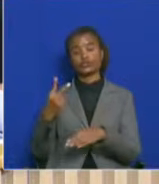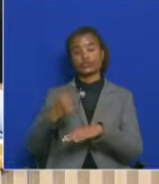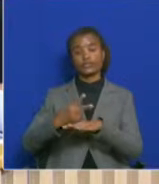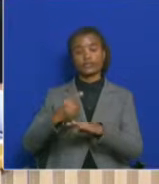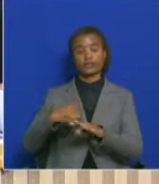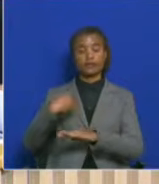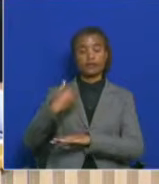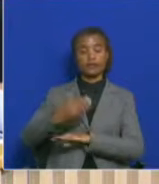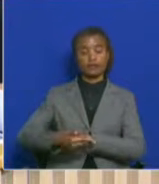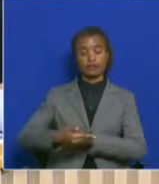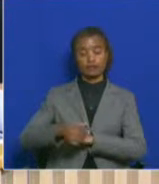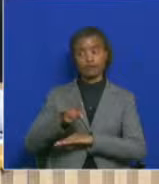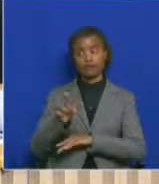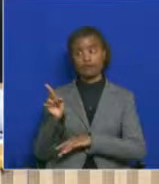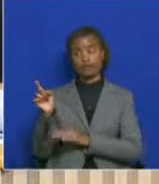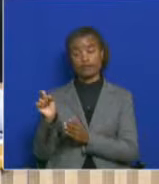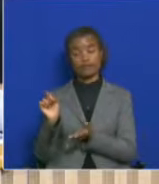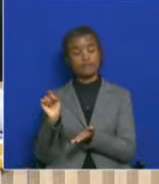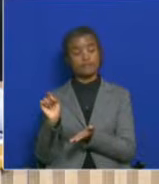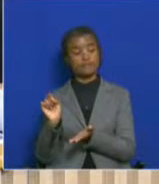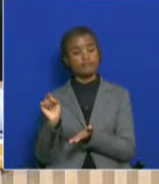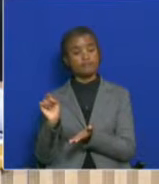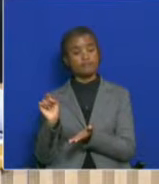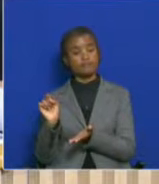Khan to Mr. Sayed.